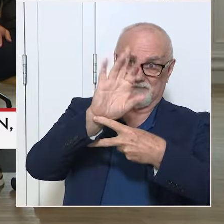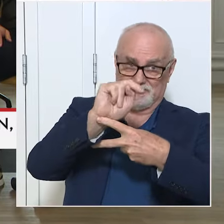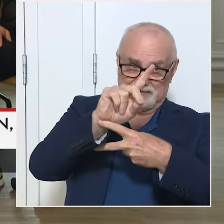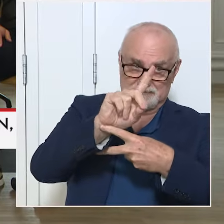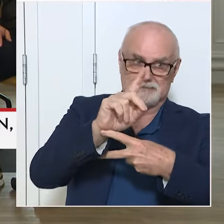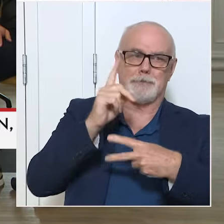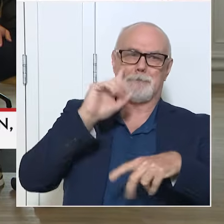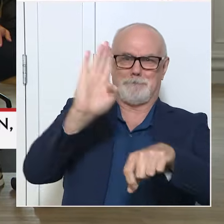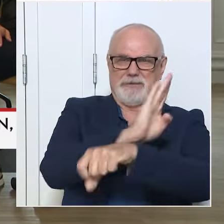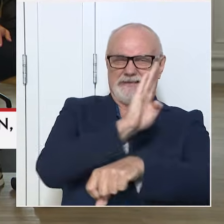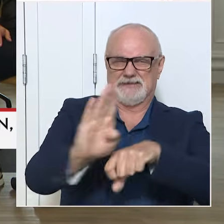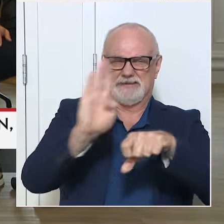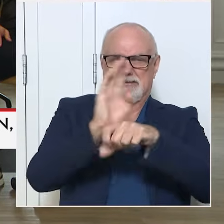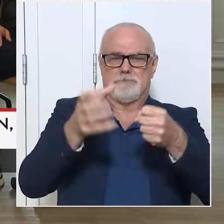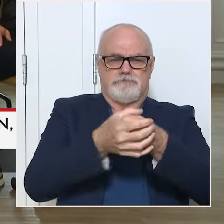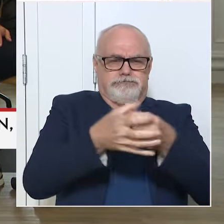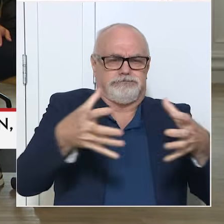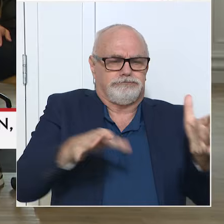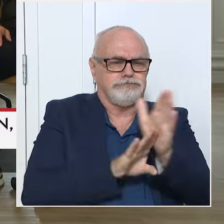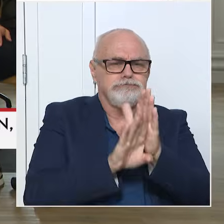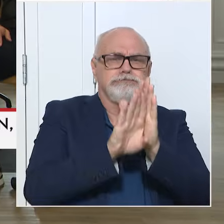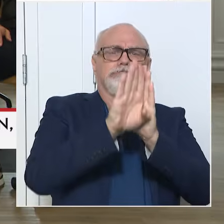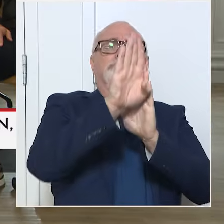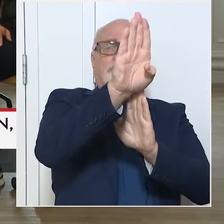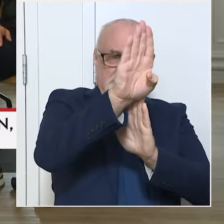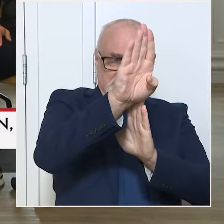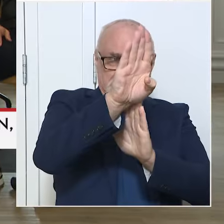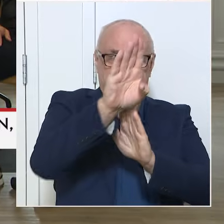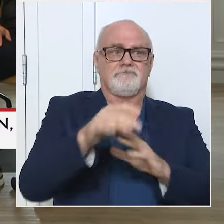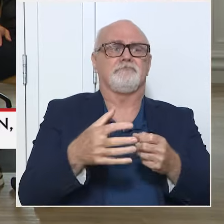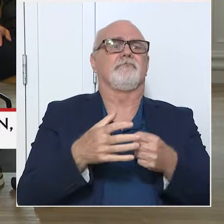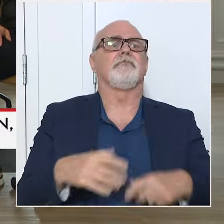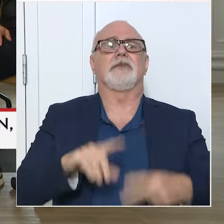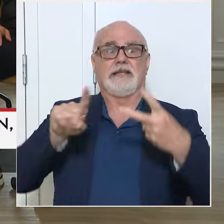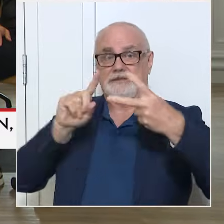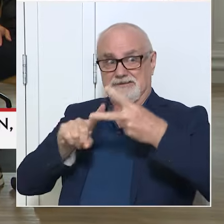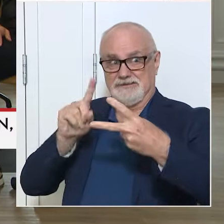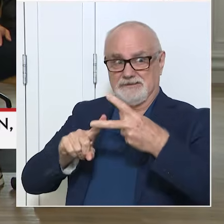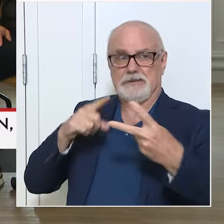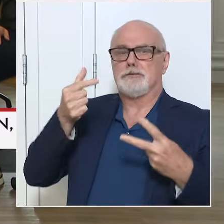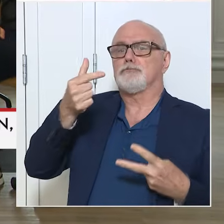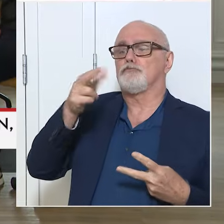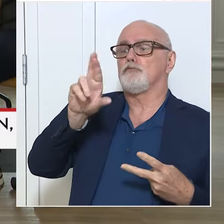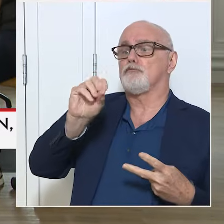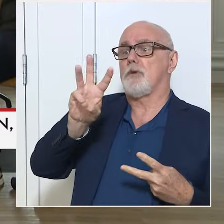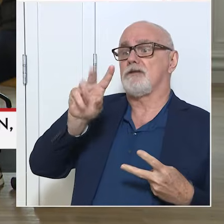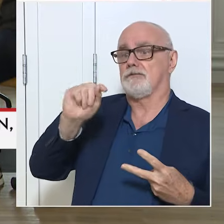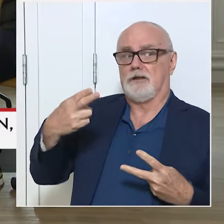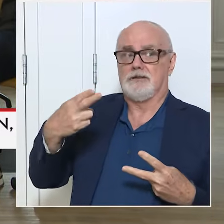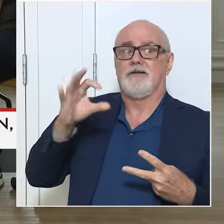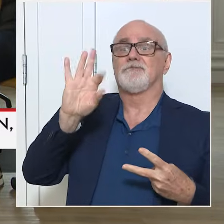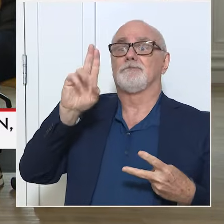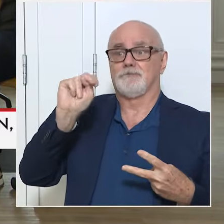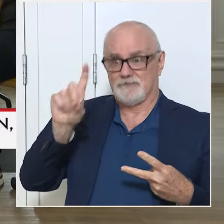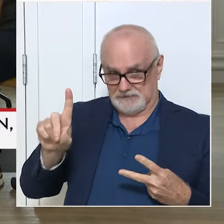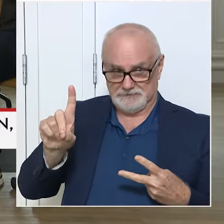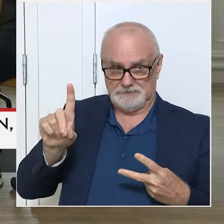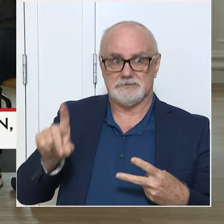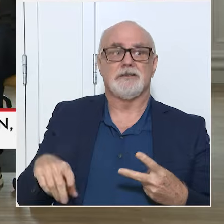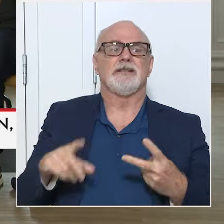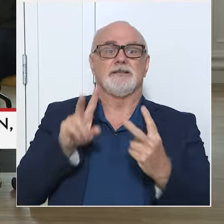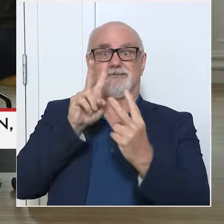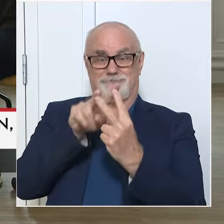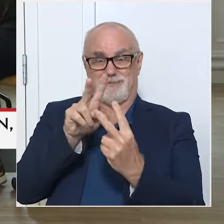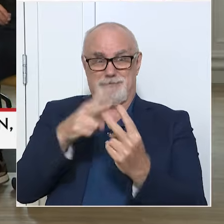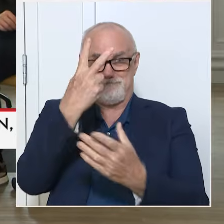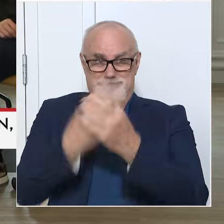district. These 2 initiatives are cornerstone to Mayor Bowser's growth agenda and key tools that our work